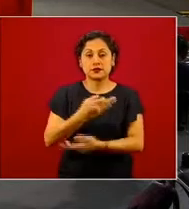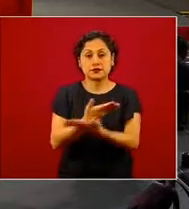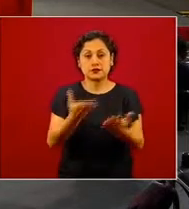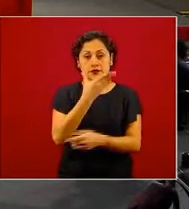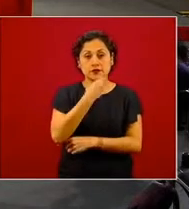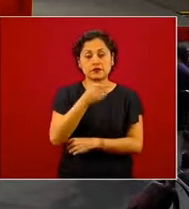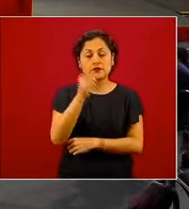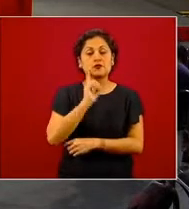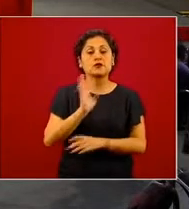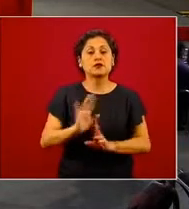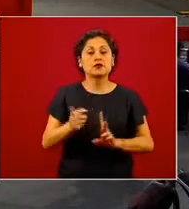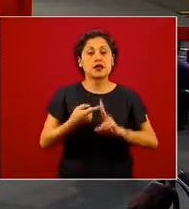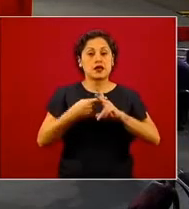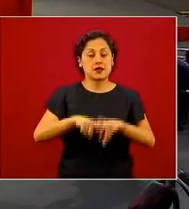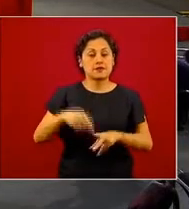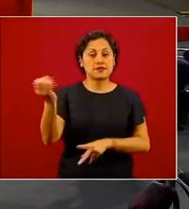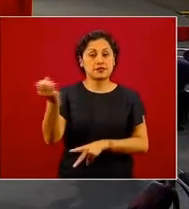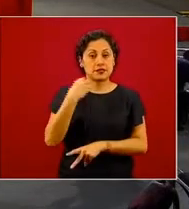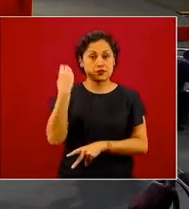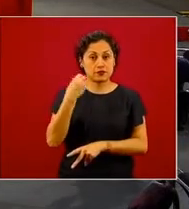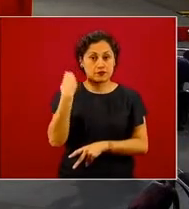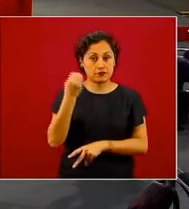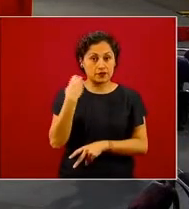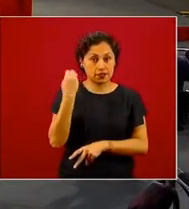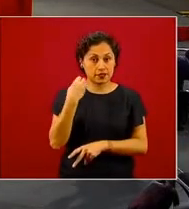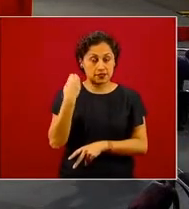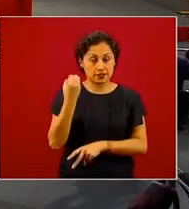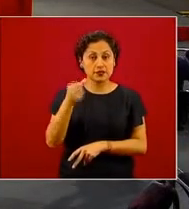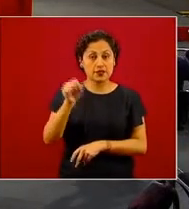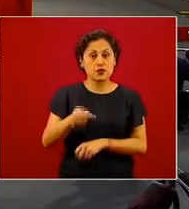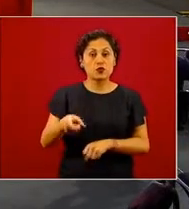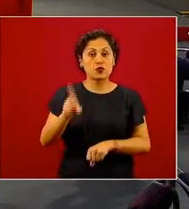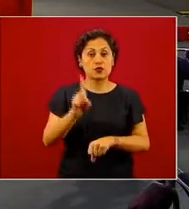We're going to start with today's press conference.